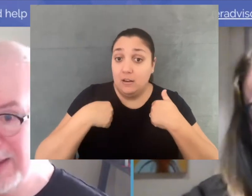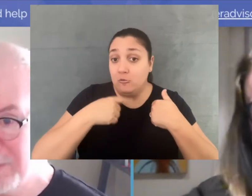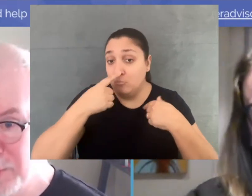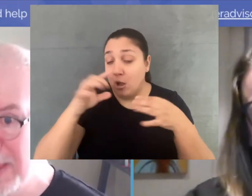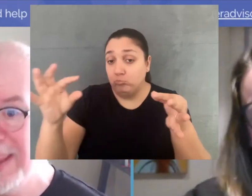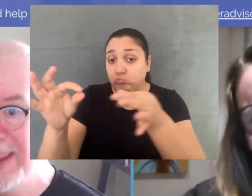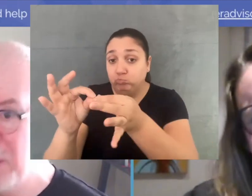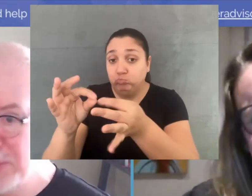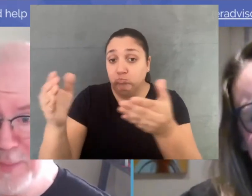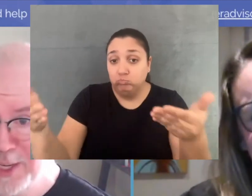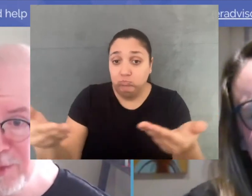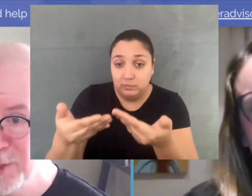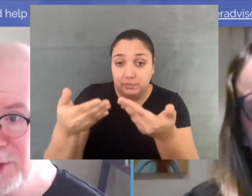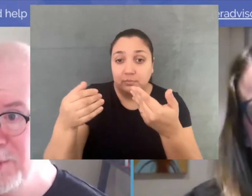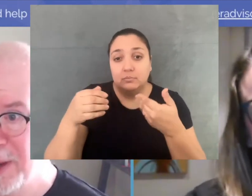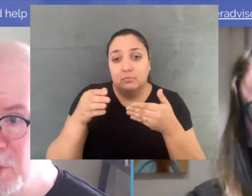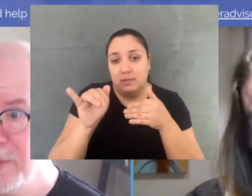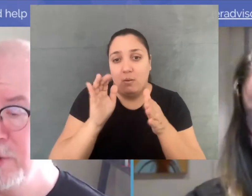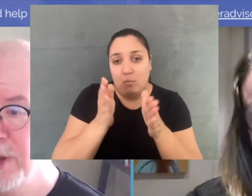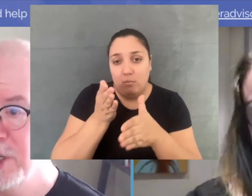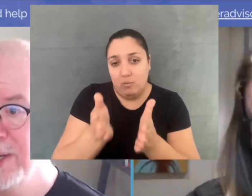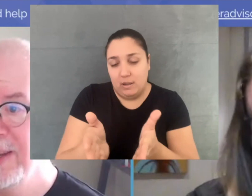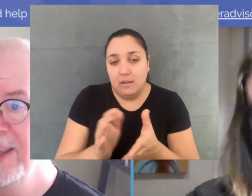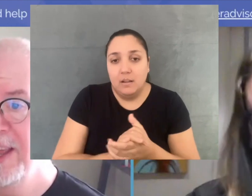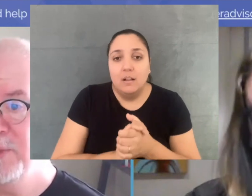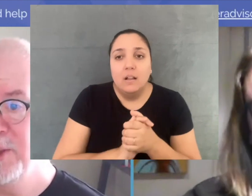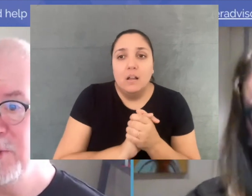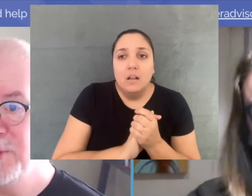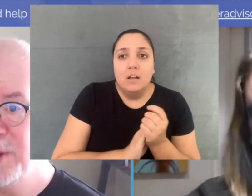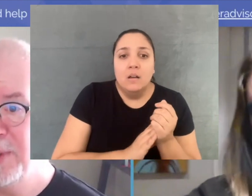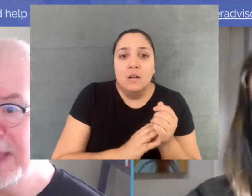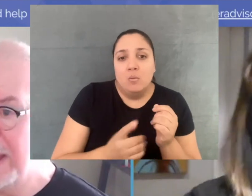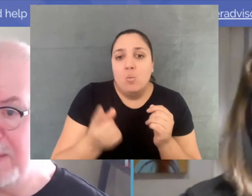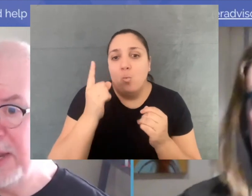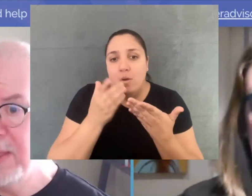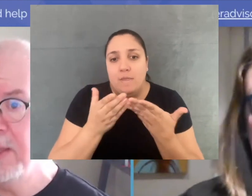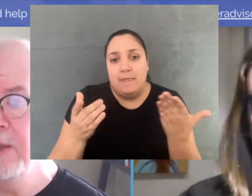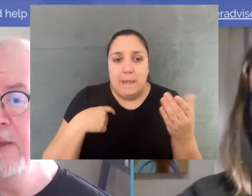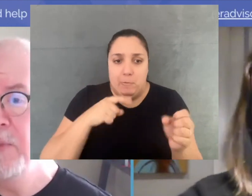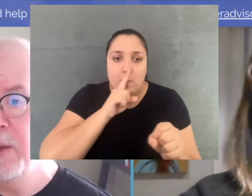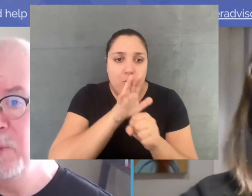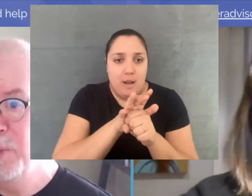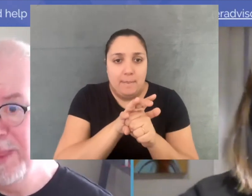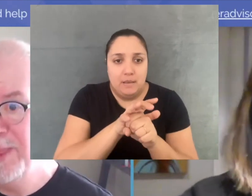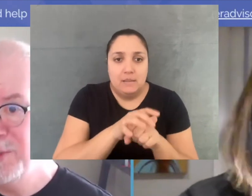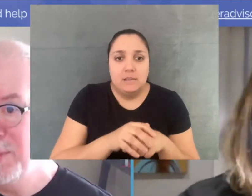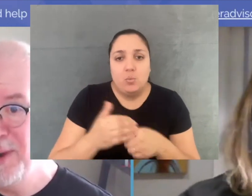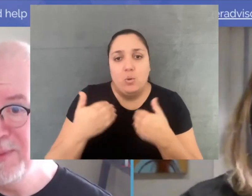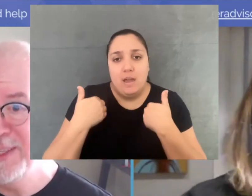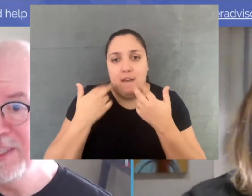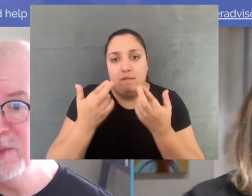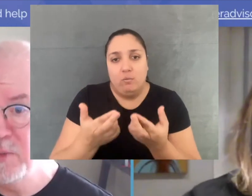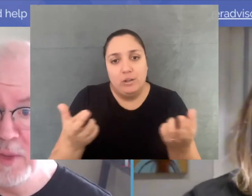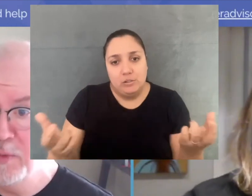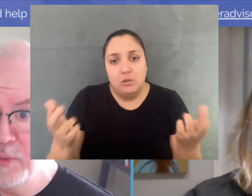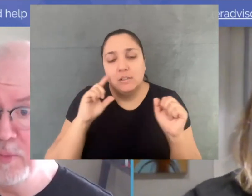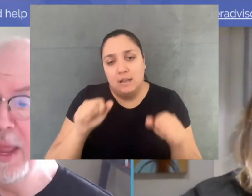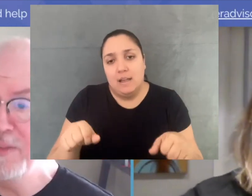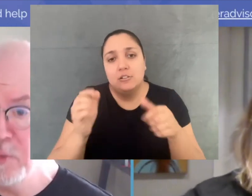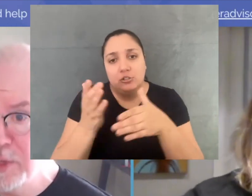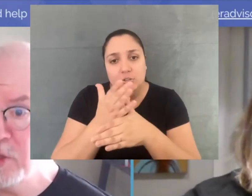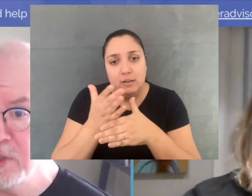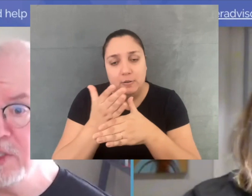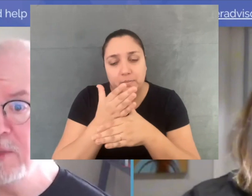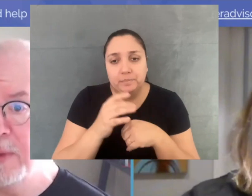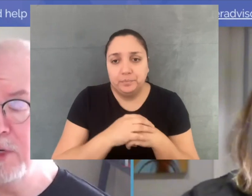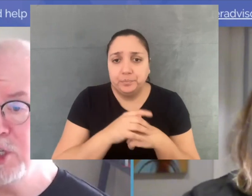can connect with me and I'll put them in touch with you, make a warm introduction to go from there. But yeah, I mean, I think one of the things we promised in this was, if we have